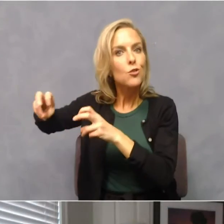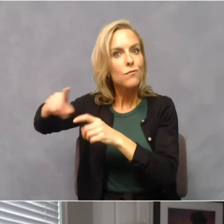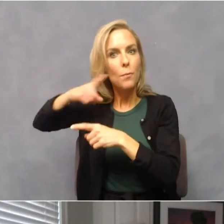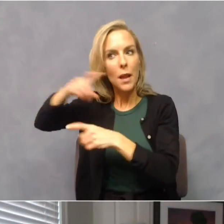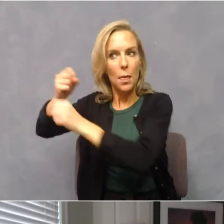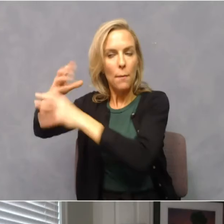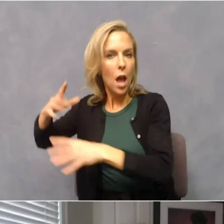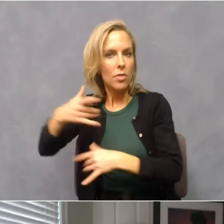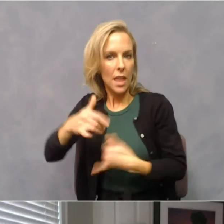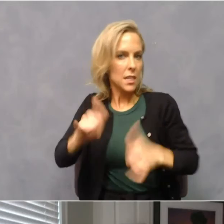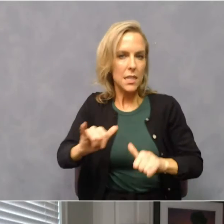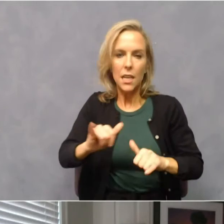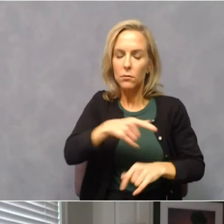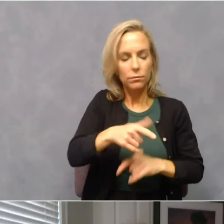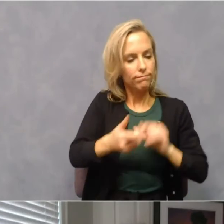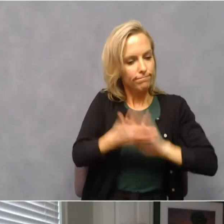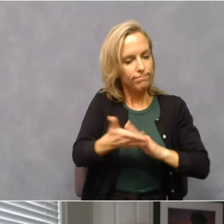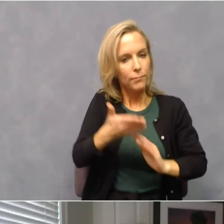by the data outages.